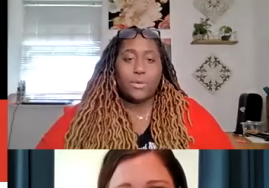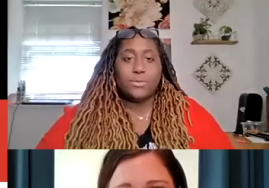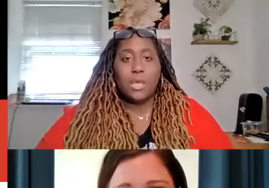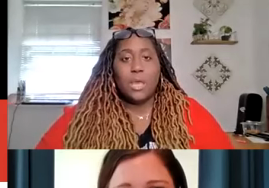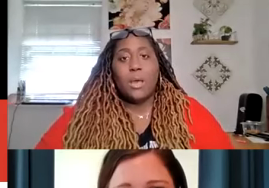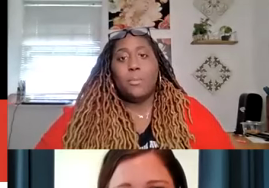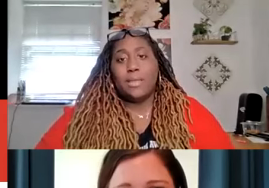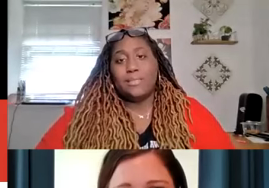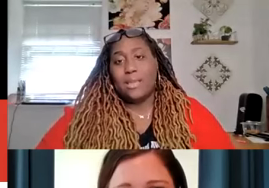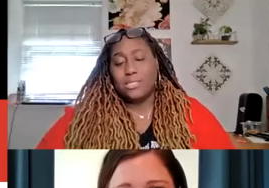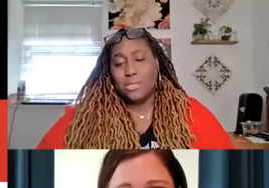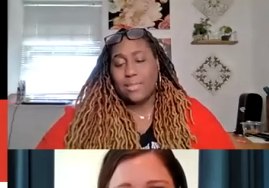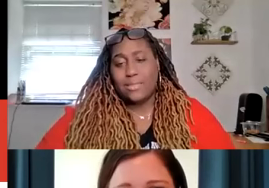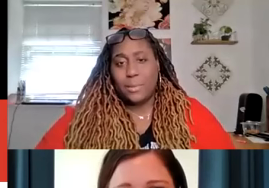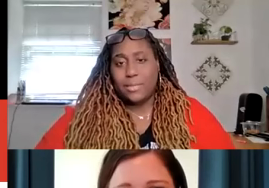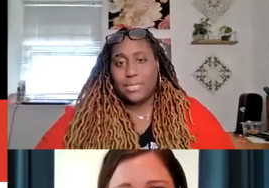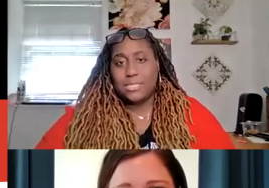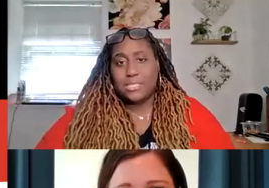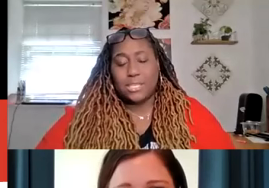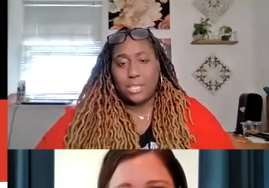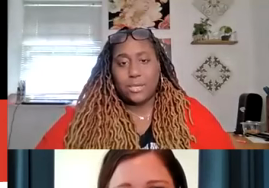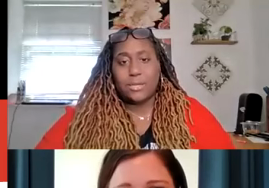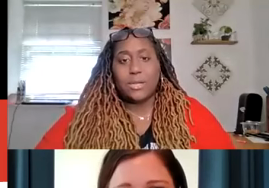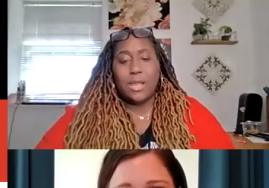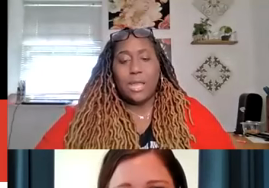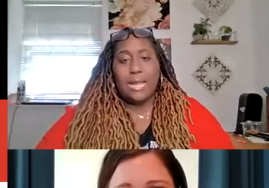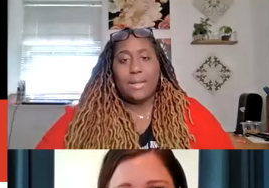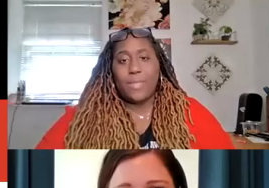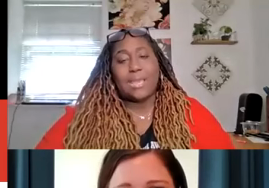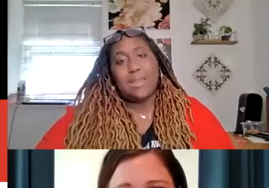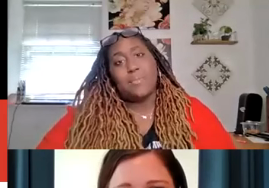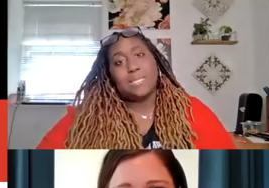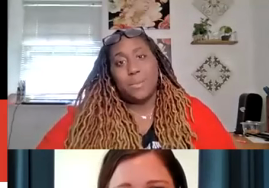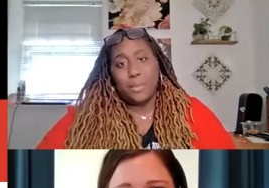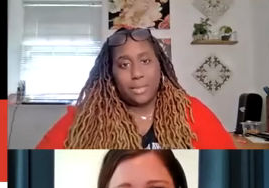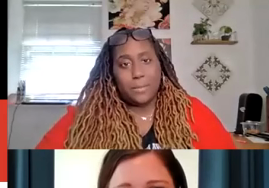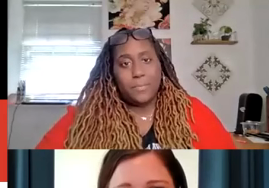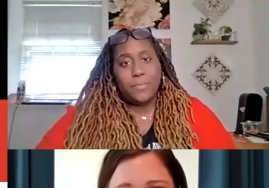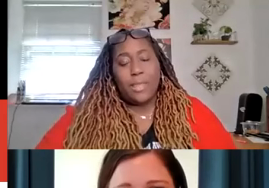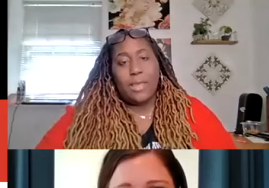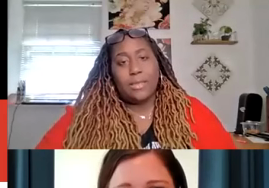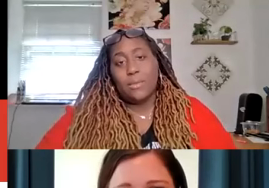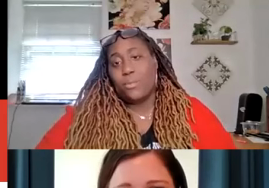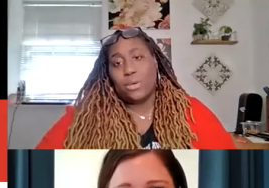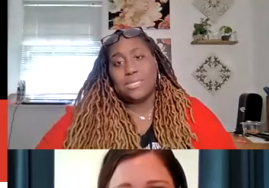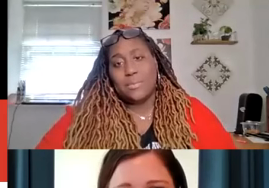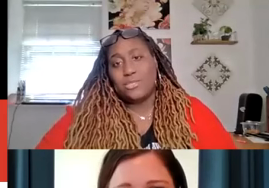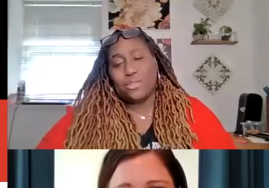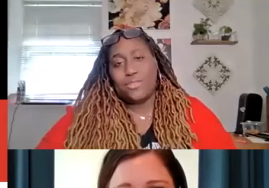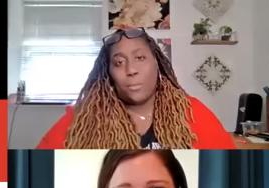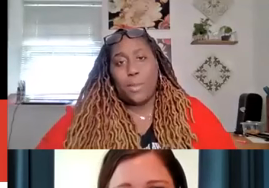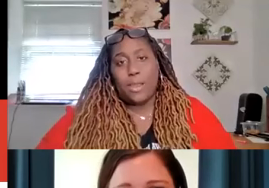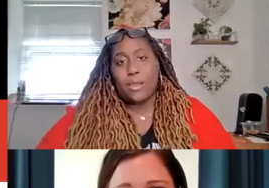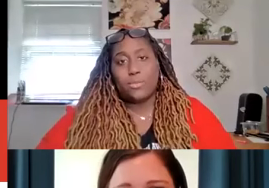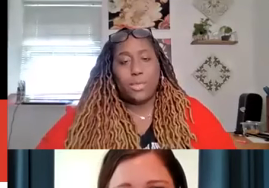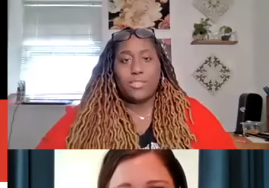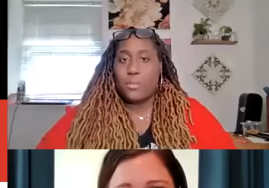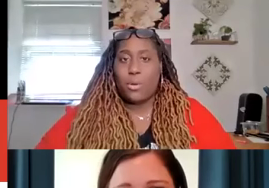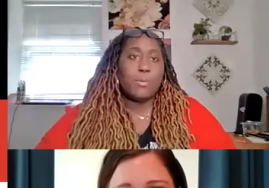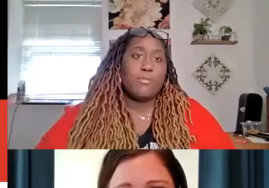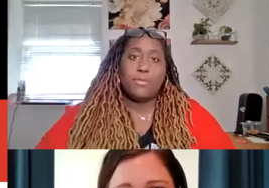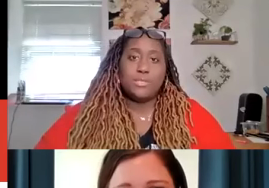they chose. But they also had the ability to secure economic stability. And we wanted to make sure that they were